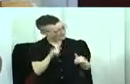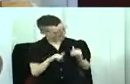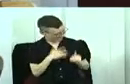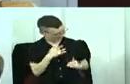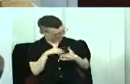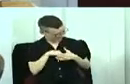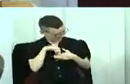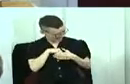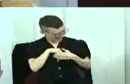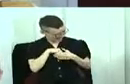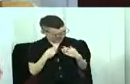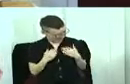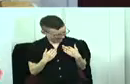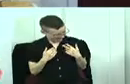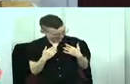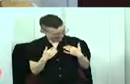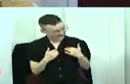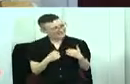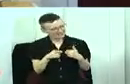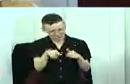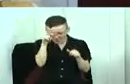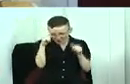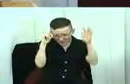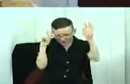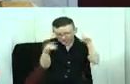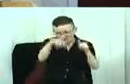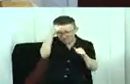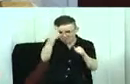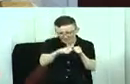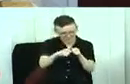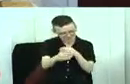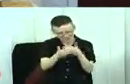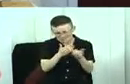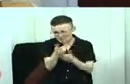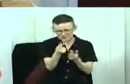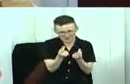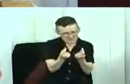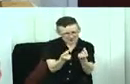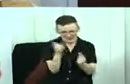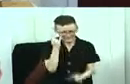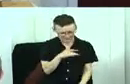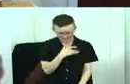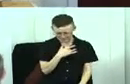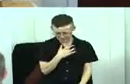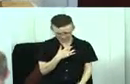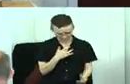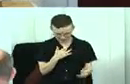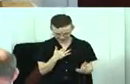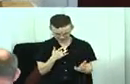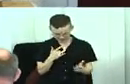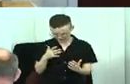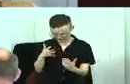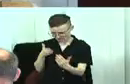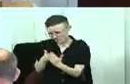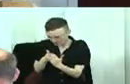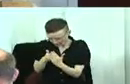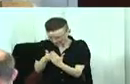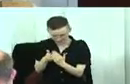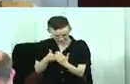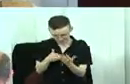resurrection with you. May you remember that wherever you are on your journey, whenever you feel like life has brought you to a dead end or an empty